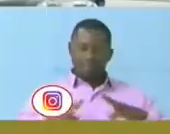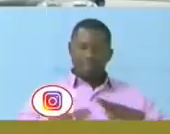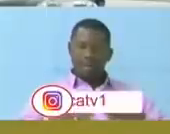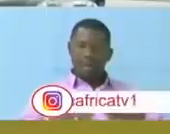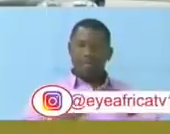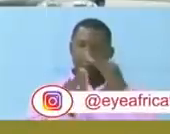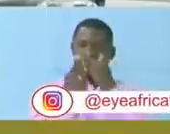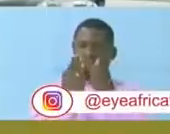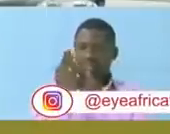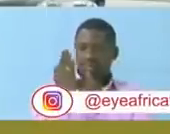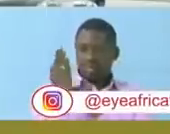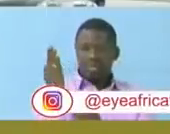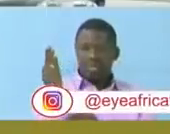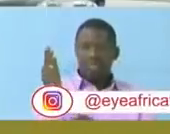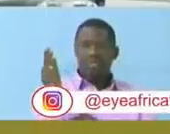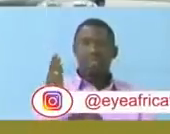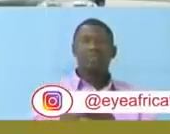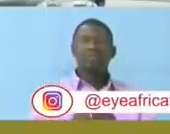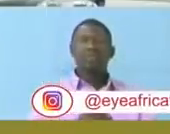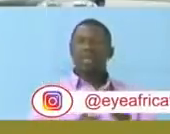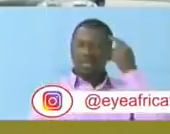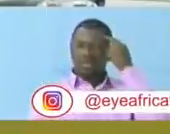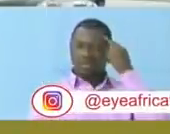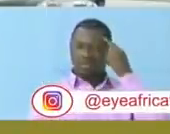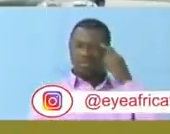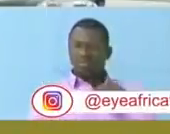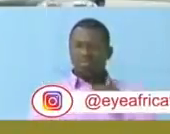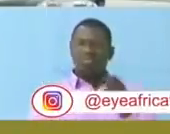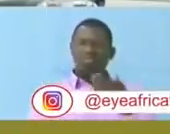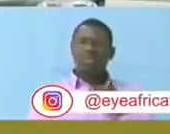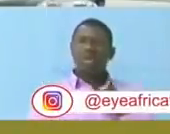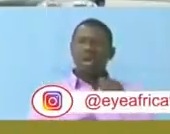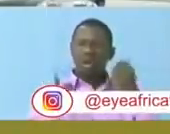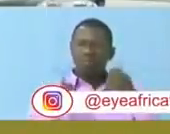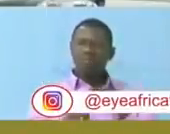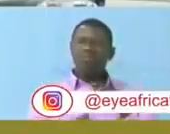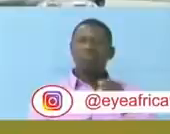thought it was going to be a good news for me. There were about